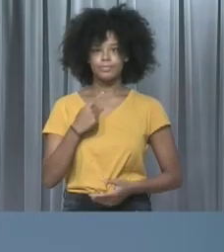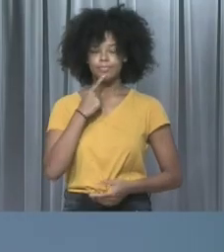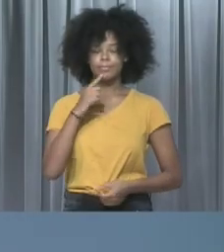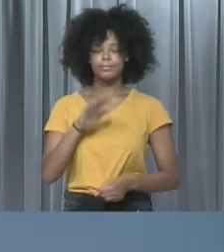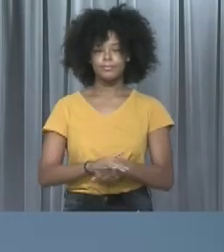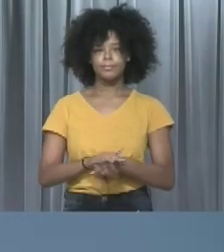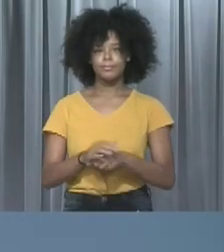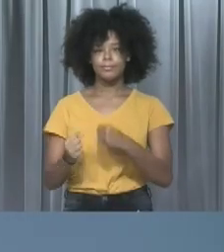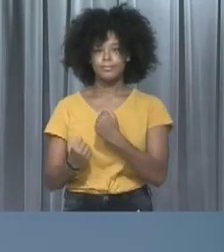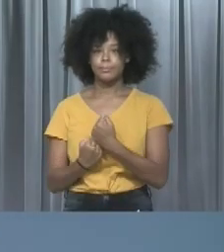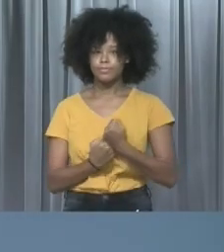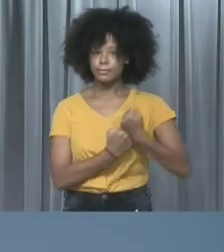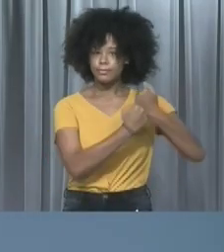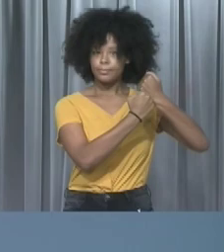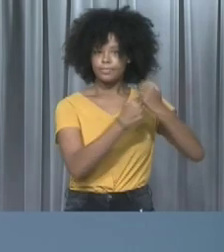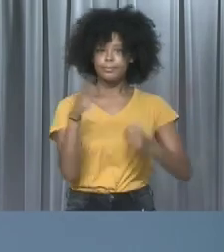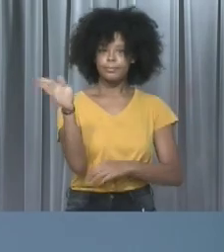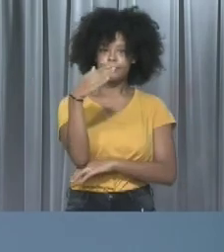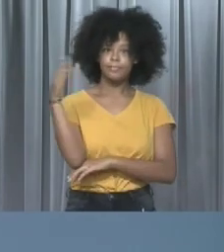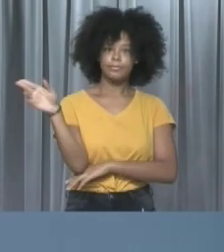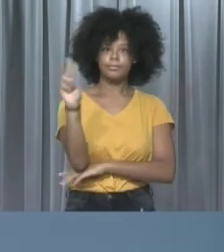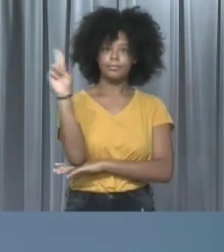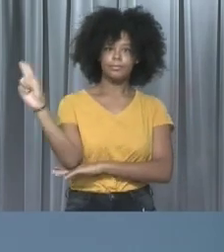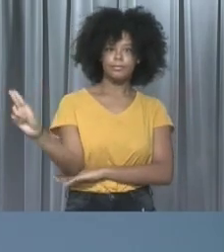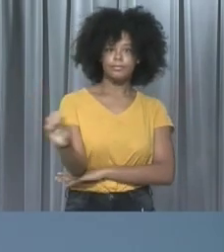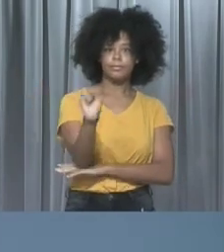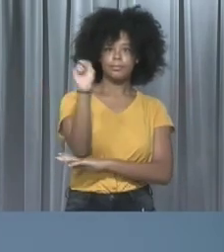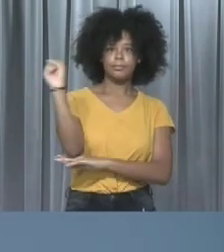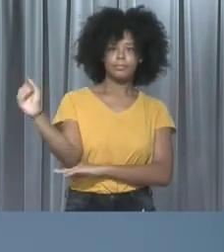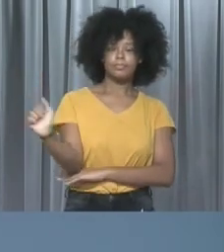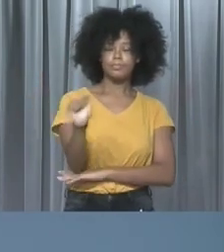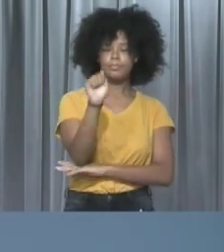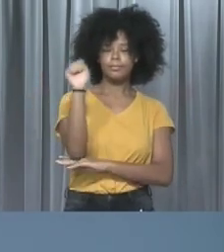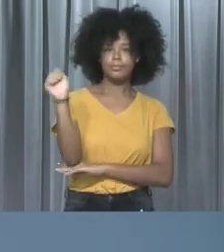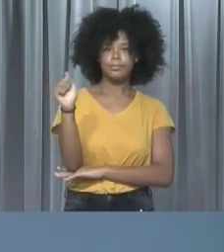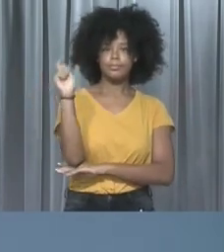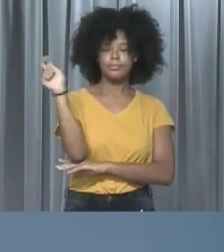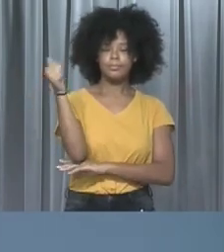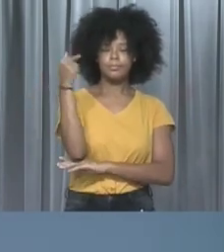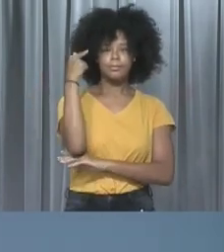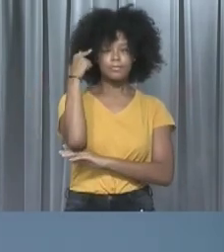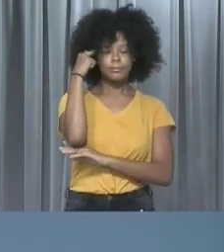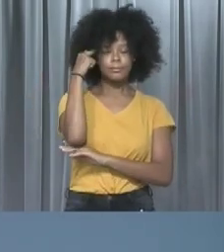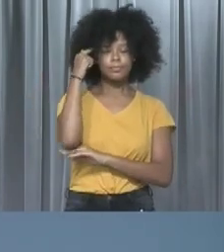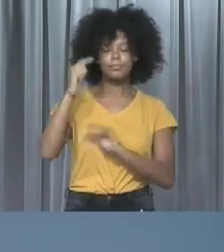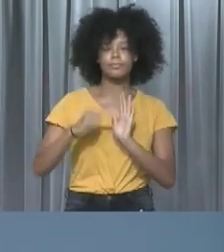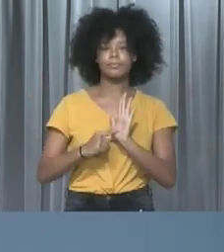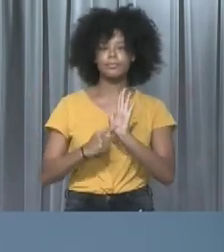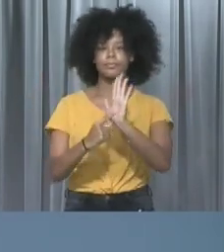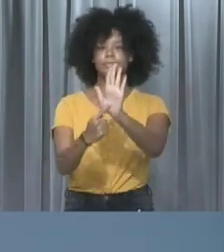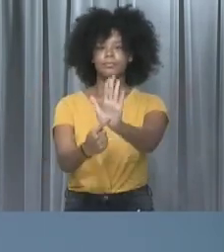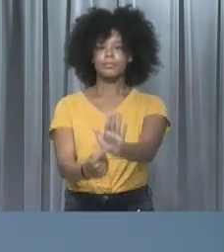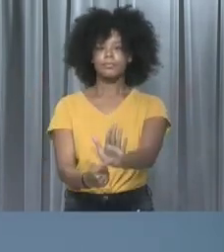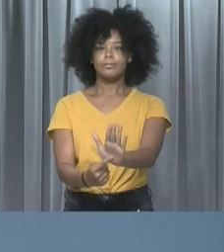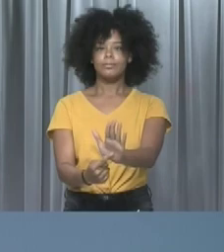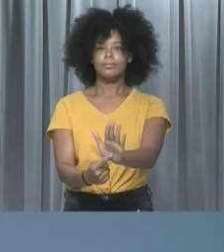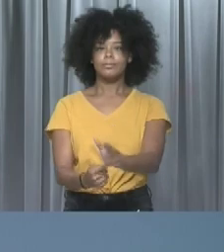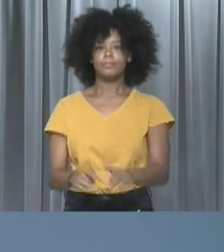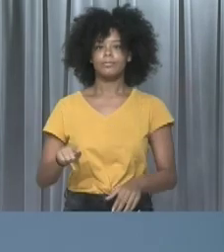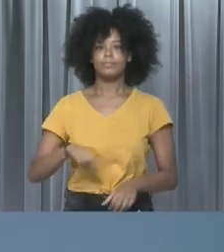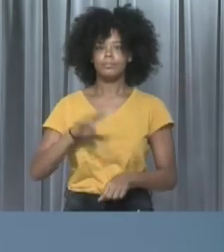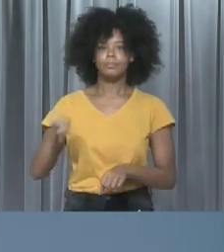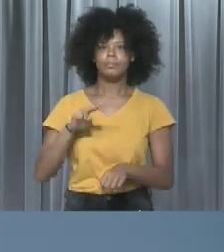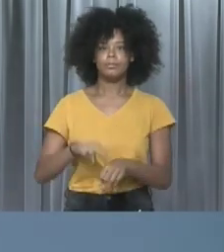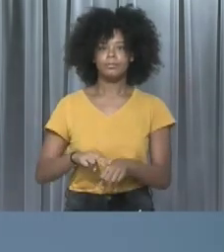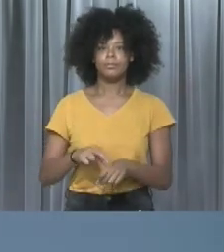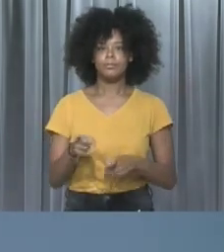I pledge allegiance to the flag of the United States of America and to the Republic for which it stands, one